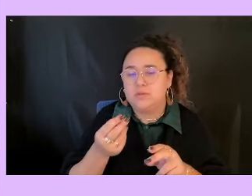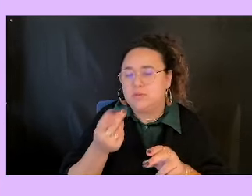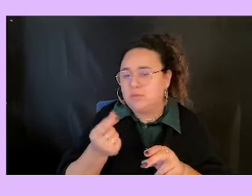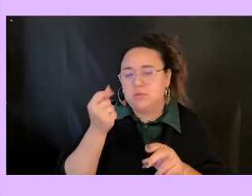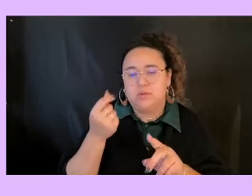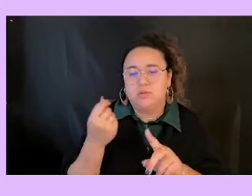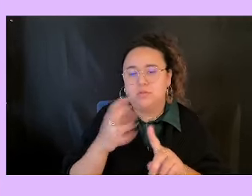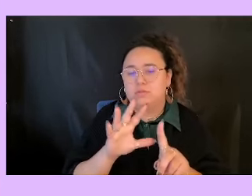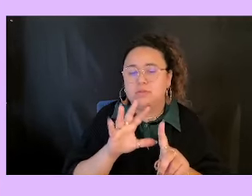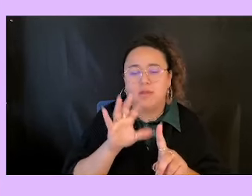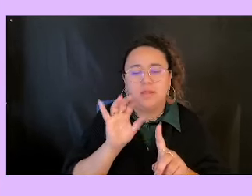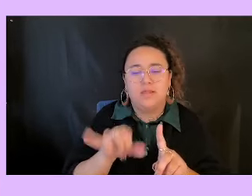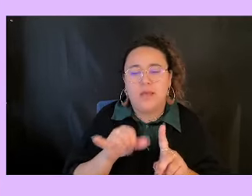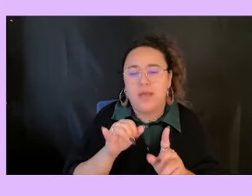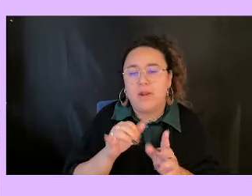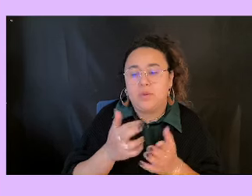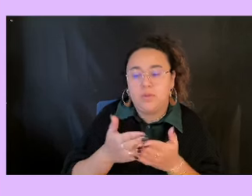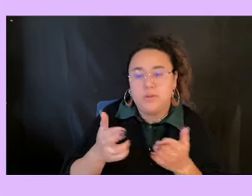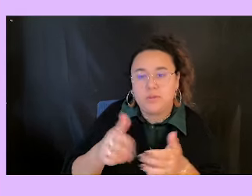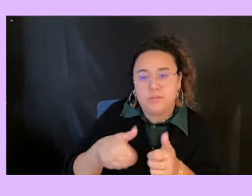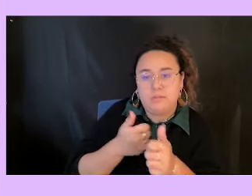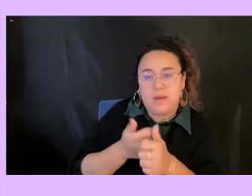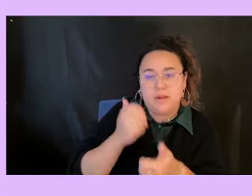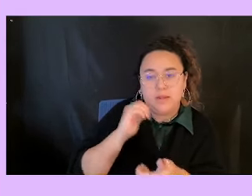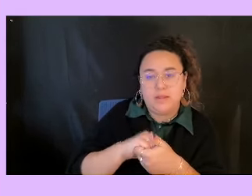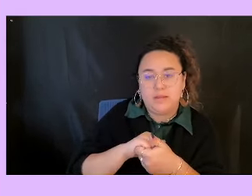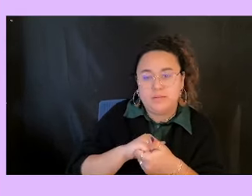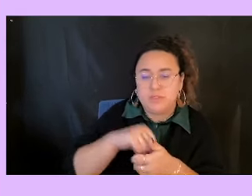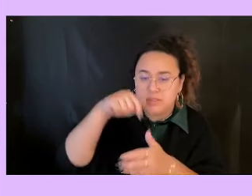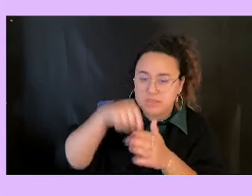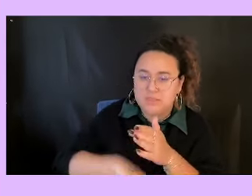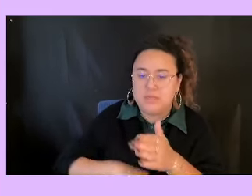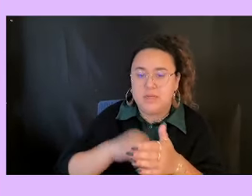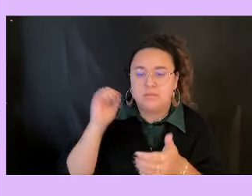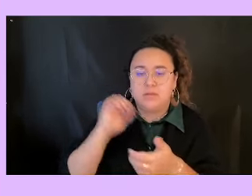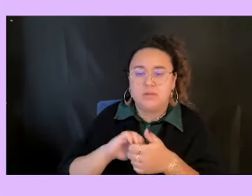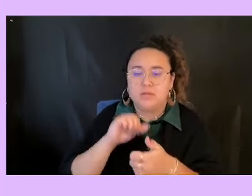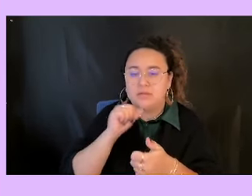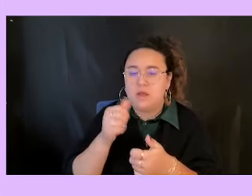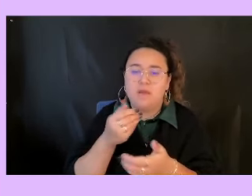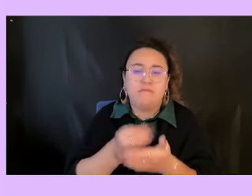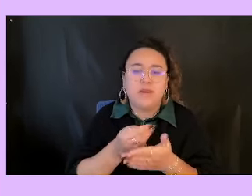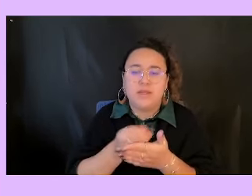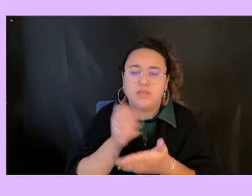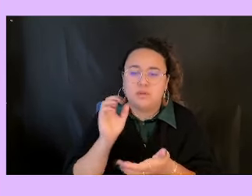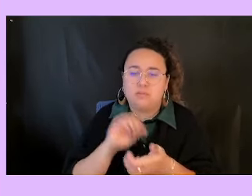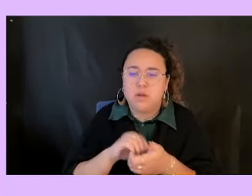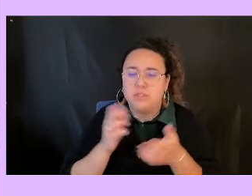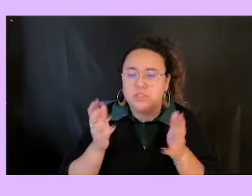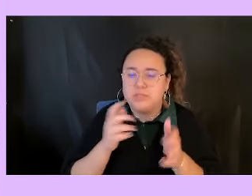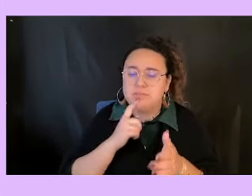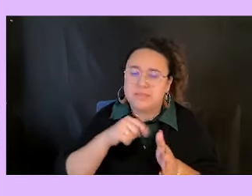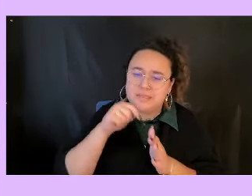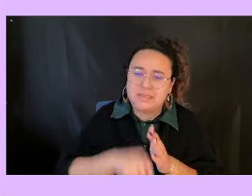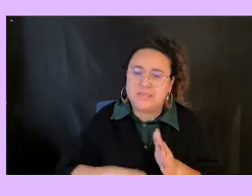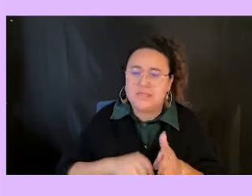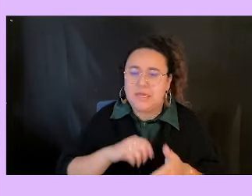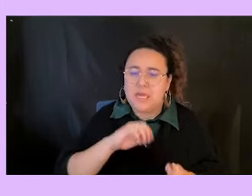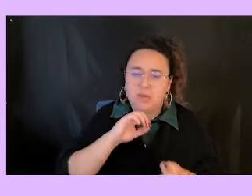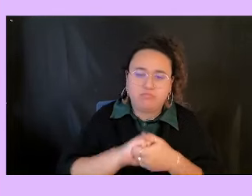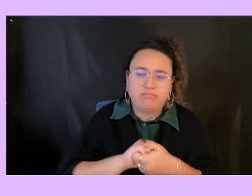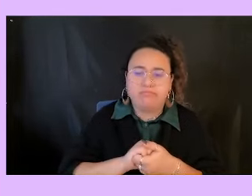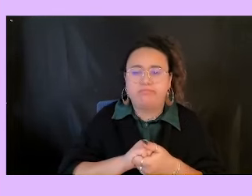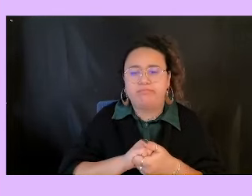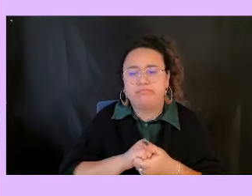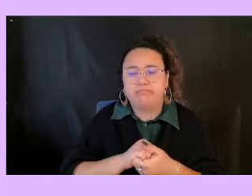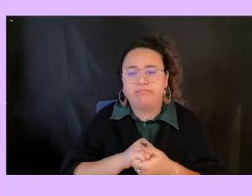collaboration. And I mean deep collaboration. I don't mean like fiscal partnership. Deep collaboration is in